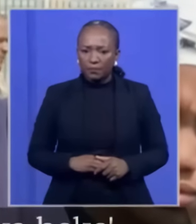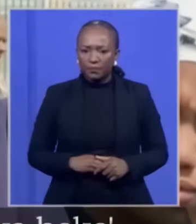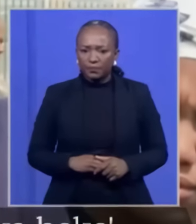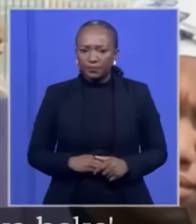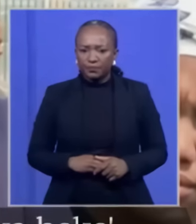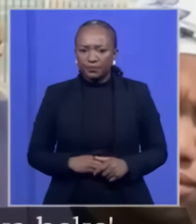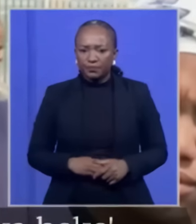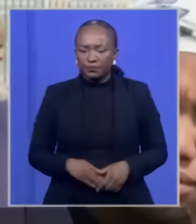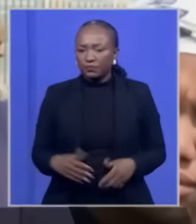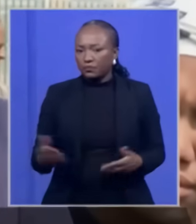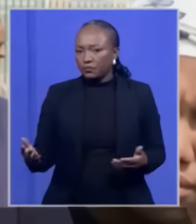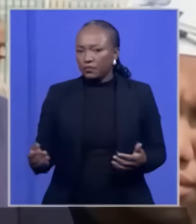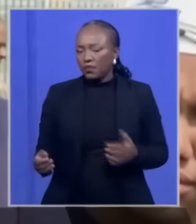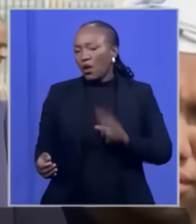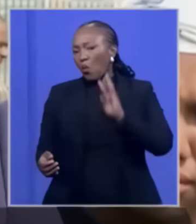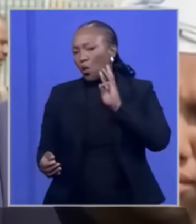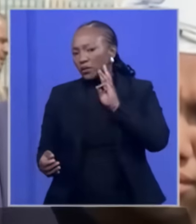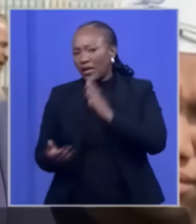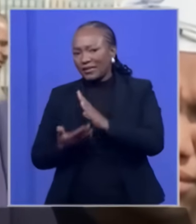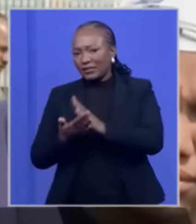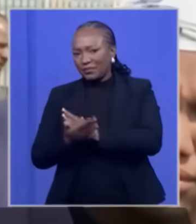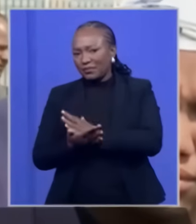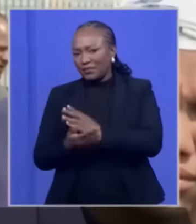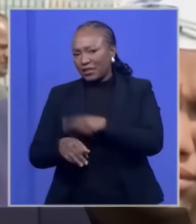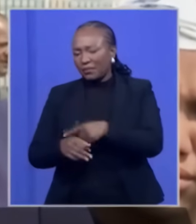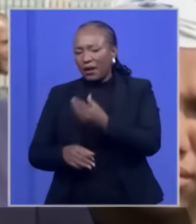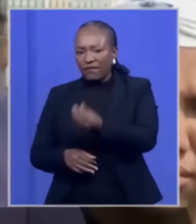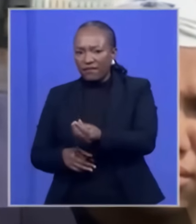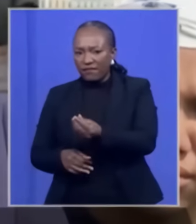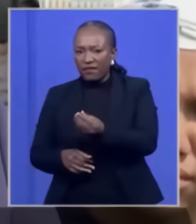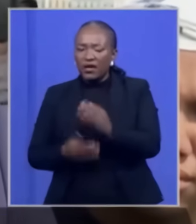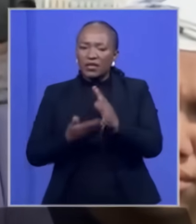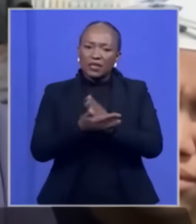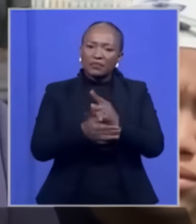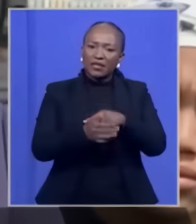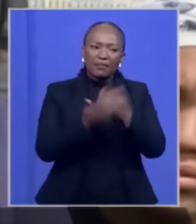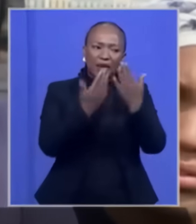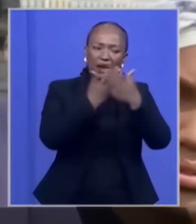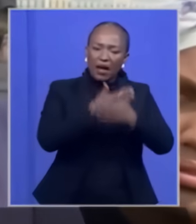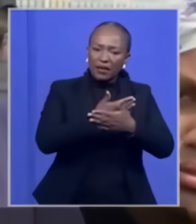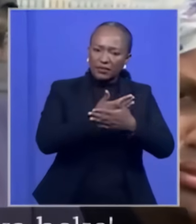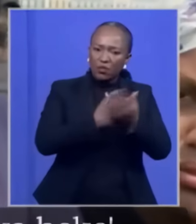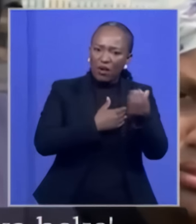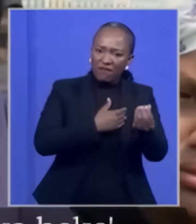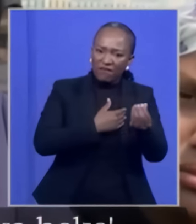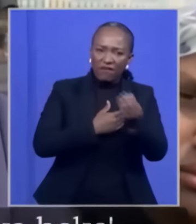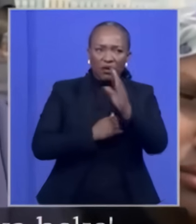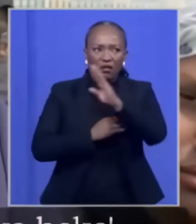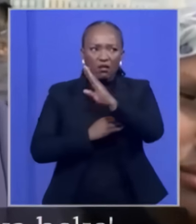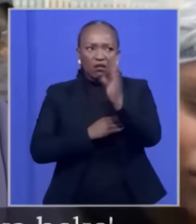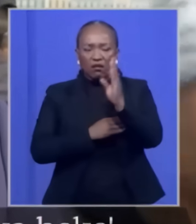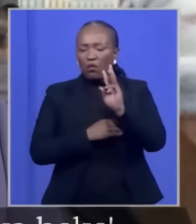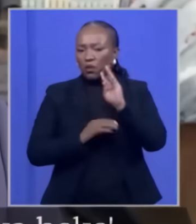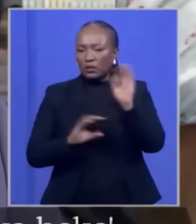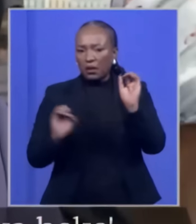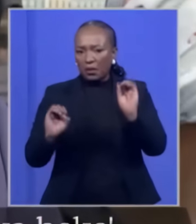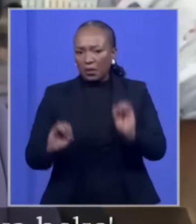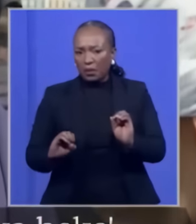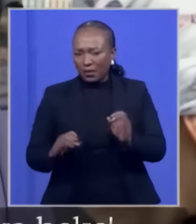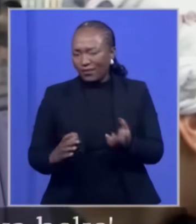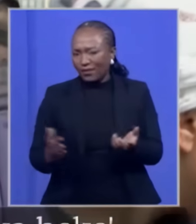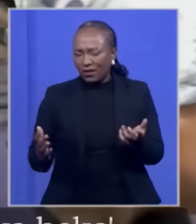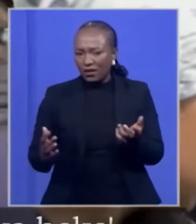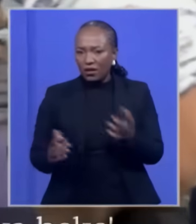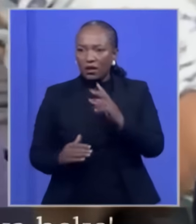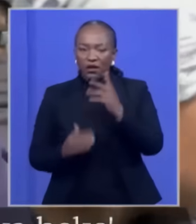Sometimes they have water, sometimes they don't have water, sometimes they'll get water at night, sometimes during the day they don't have water. But if you get water